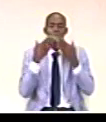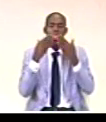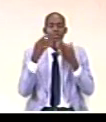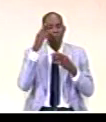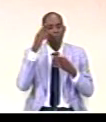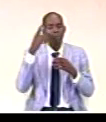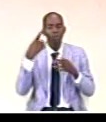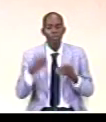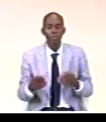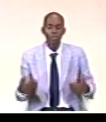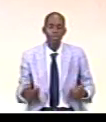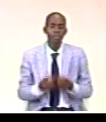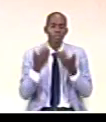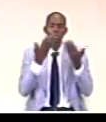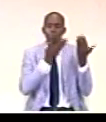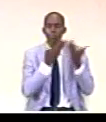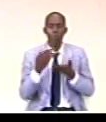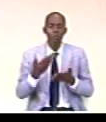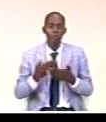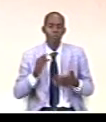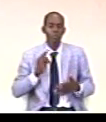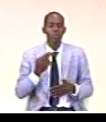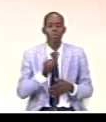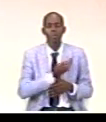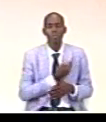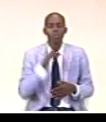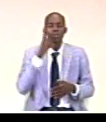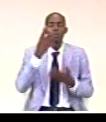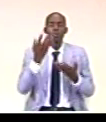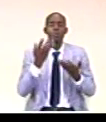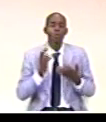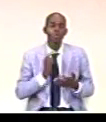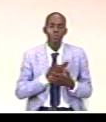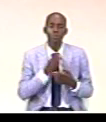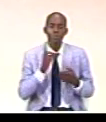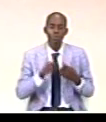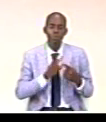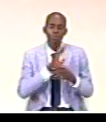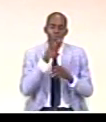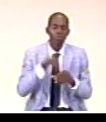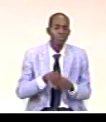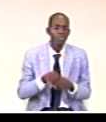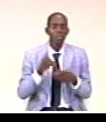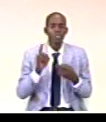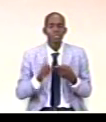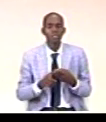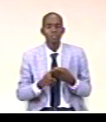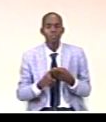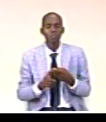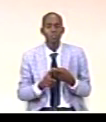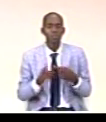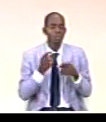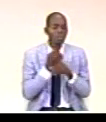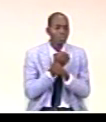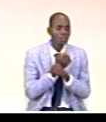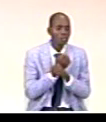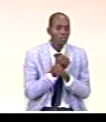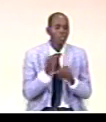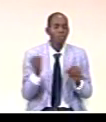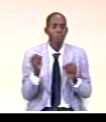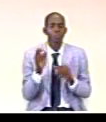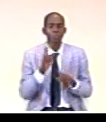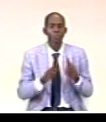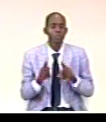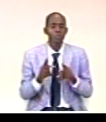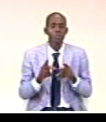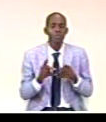have put before us. That, Lord God, you want us to be involved in helping the young believers to become like you,